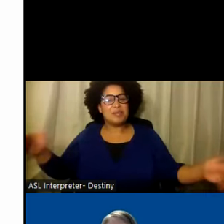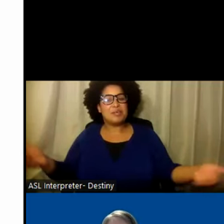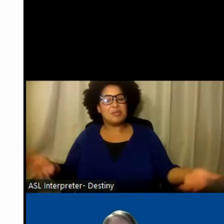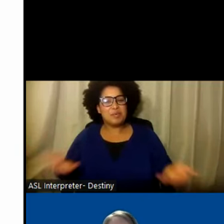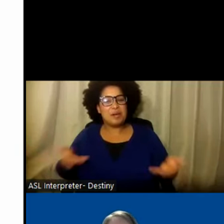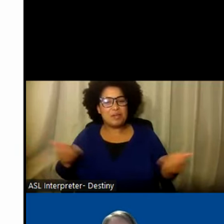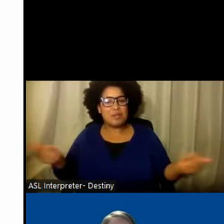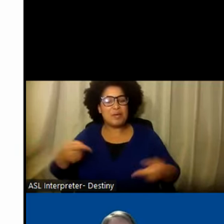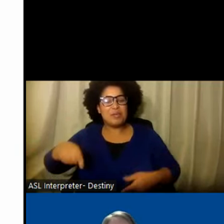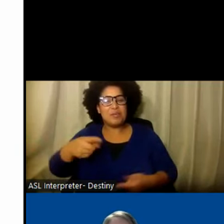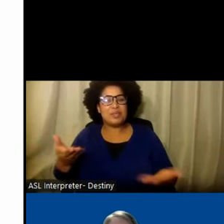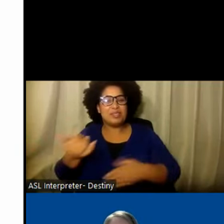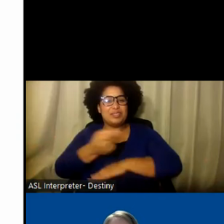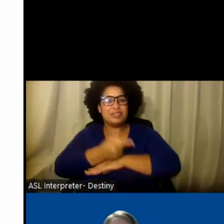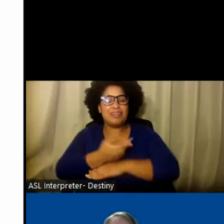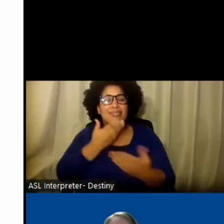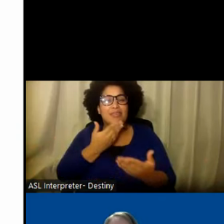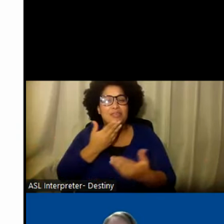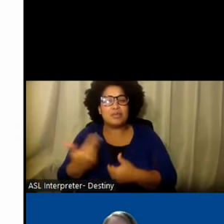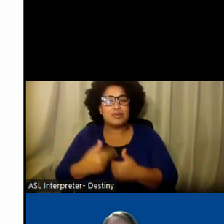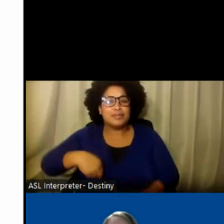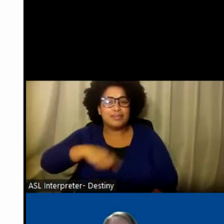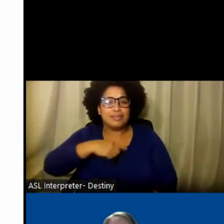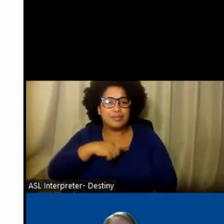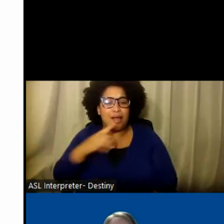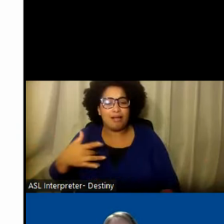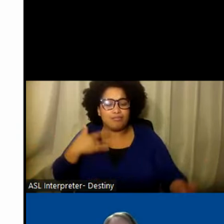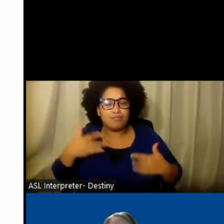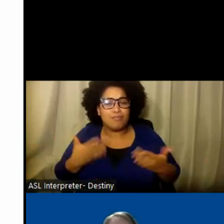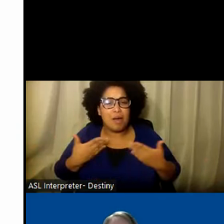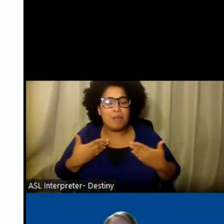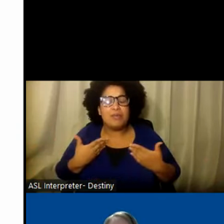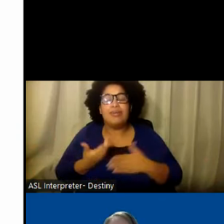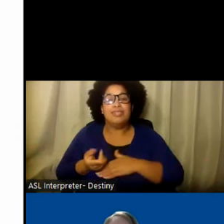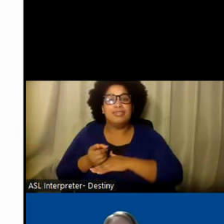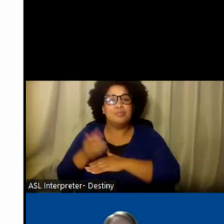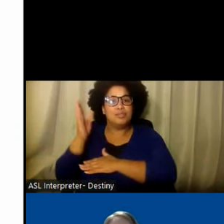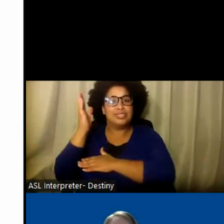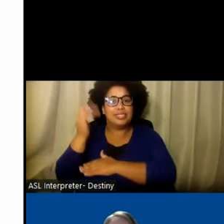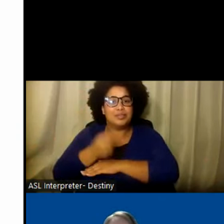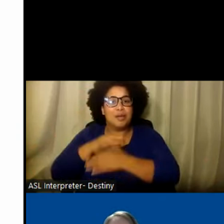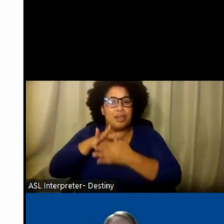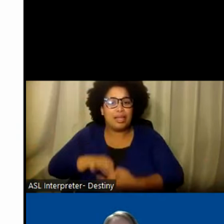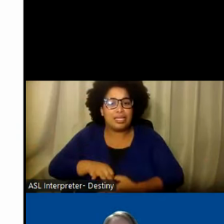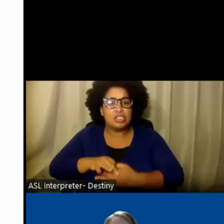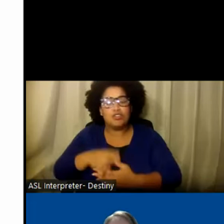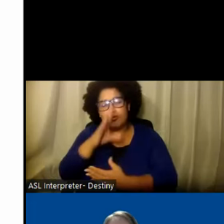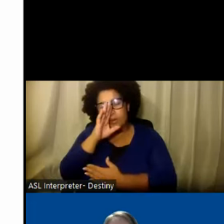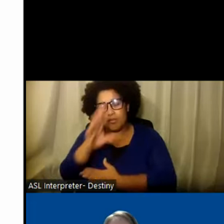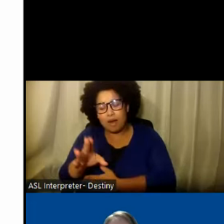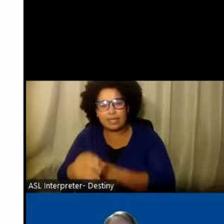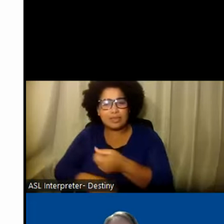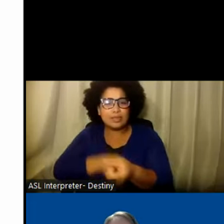everyone here today and thank you for your attendance. I am so glad that we get to present on the topic of our amazing direct support